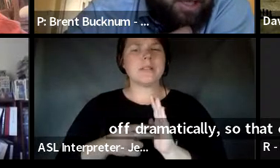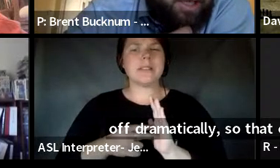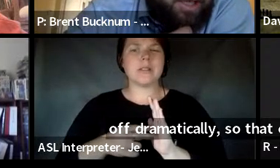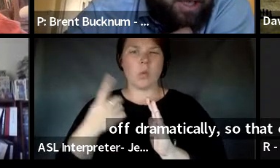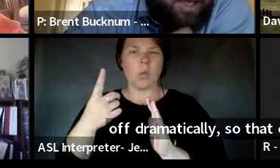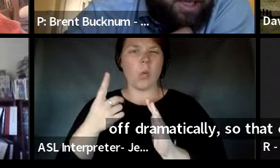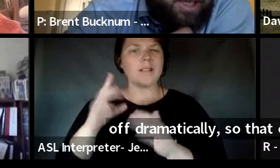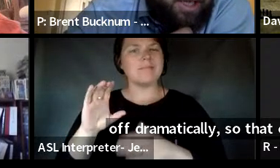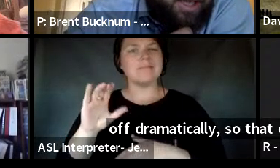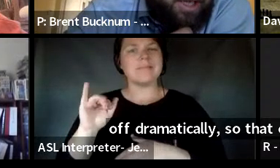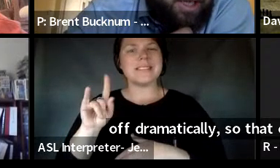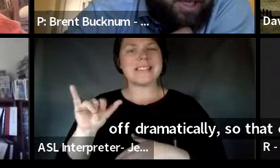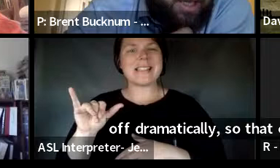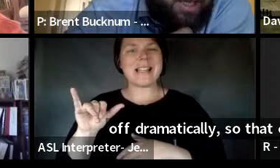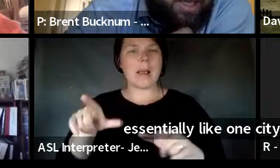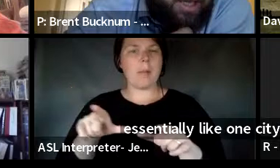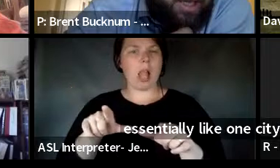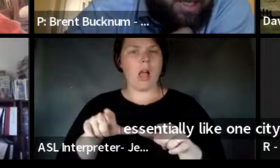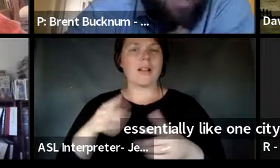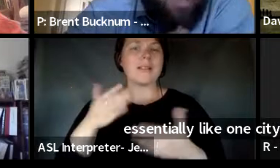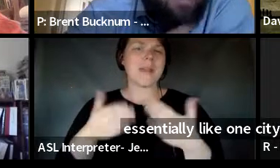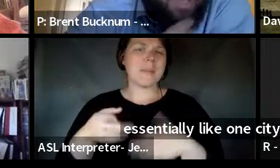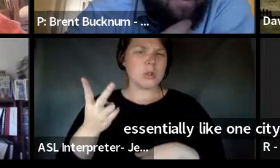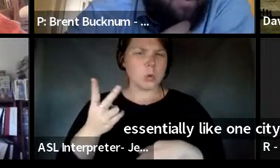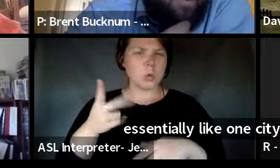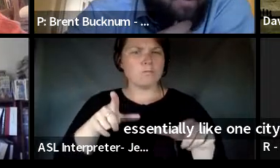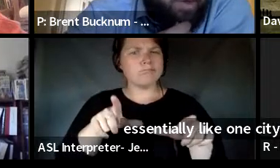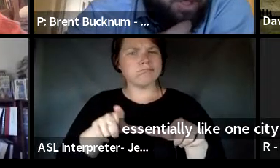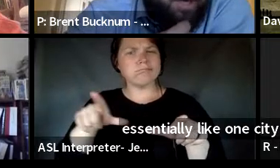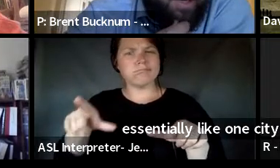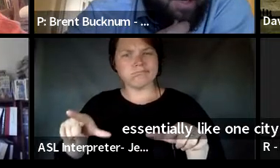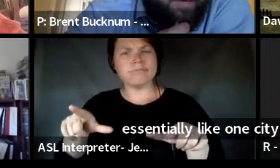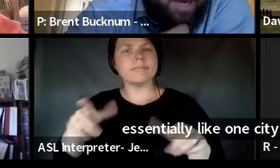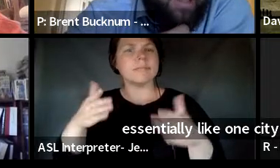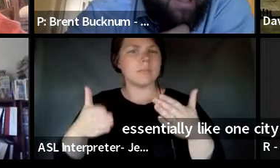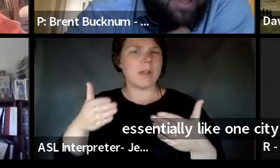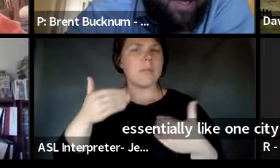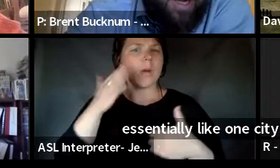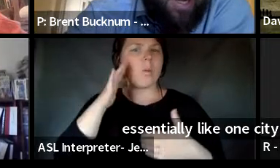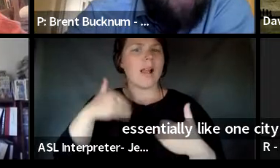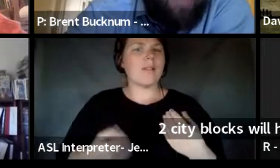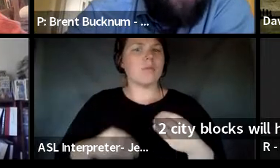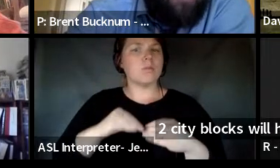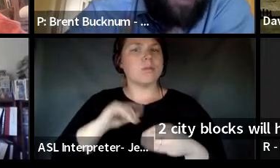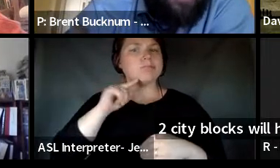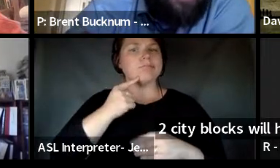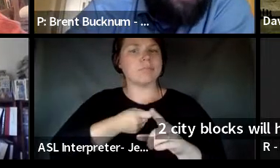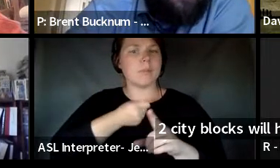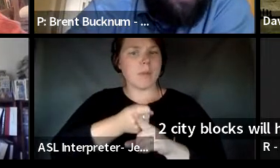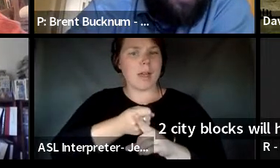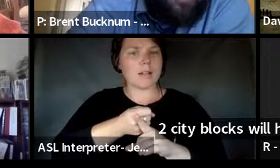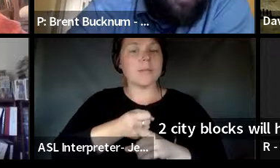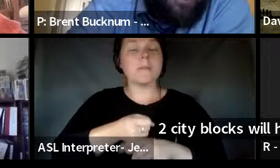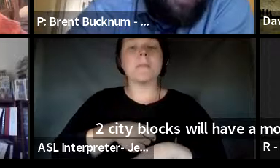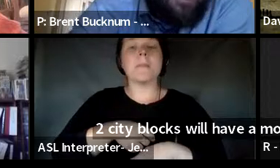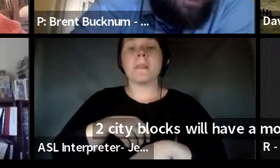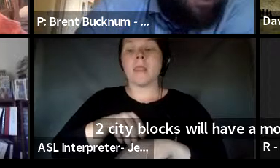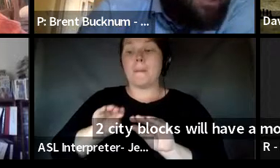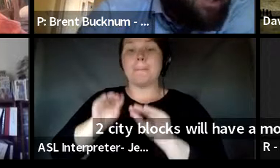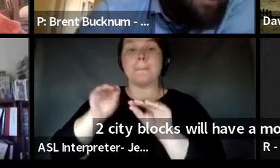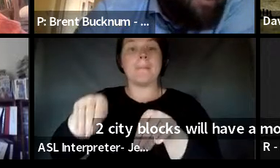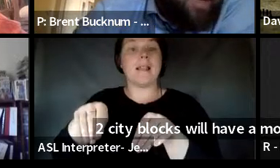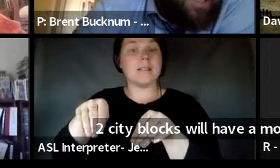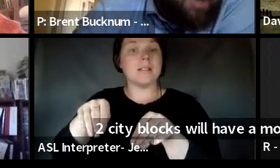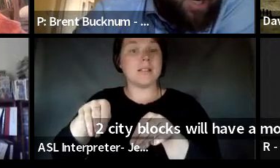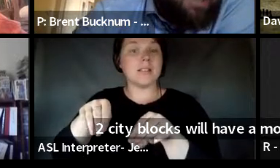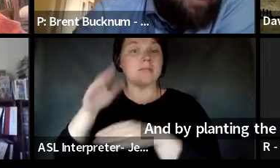block, or maybe 2 city blocks will have a more significant impact. And by planting the vegetation as close to